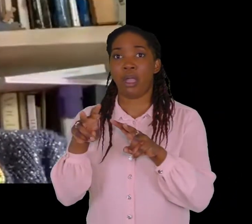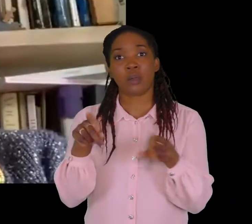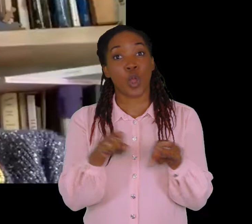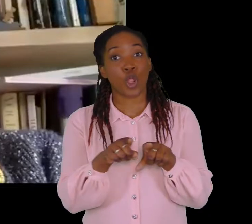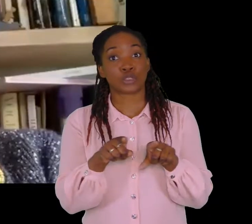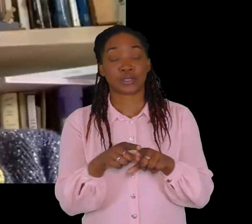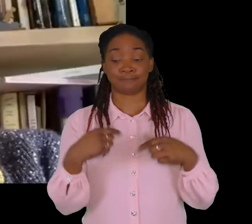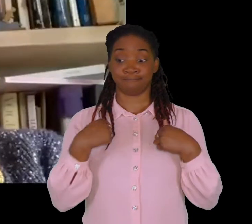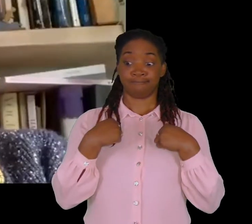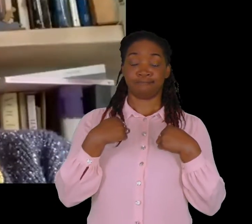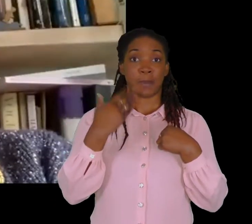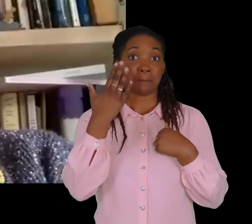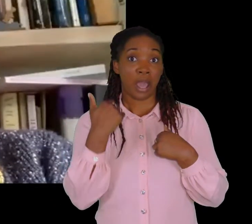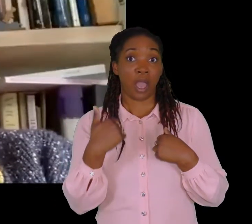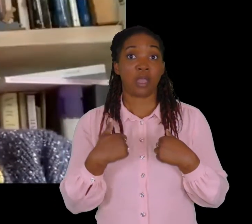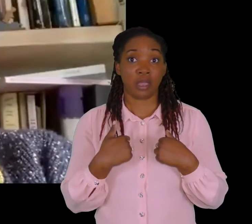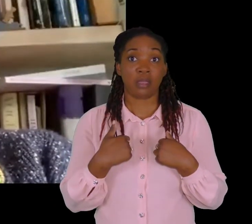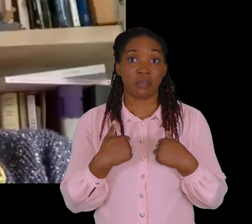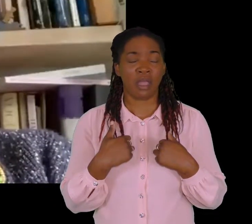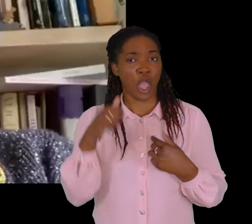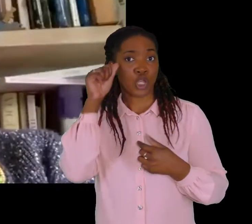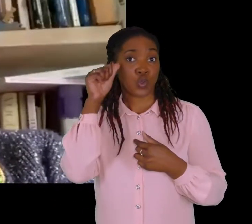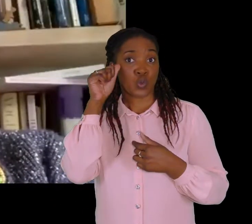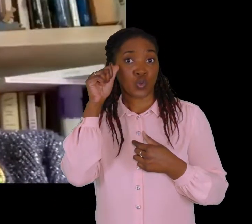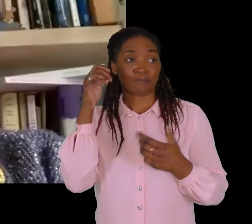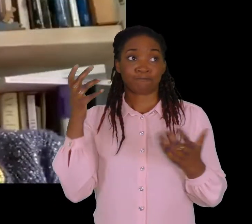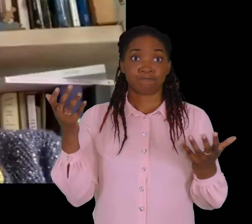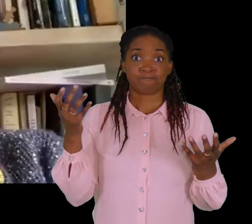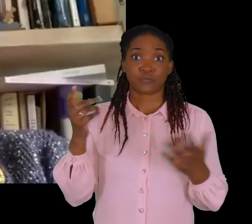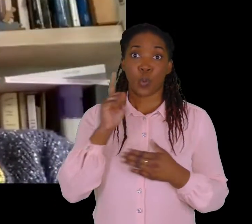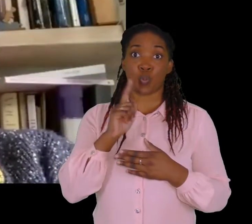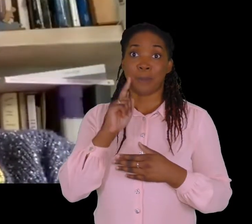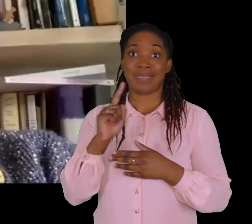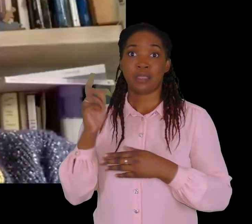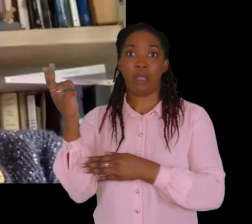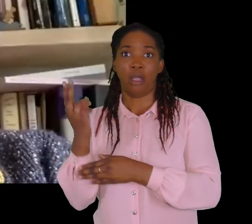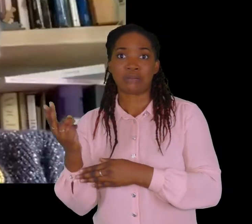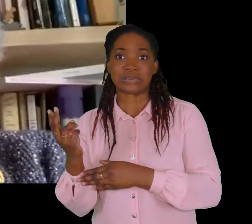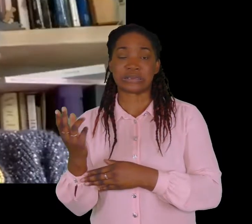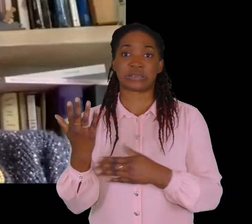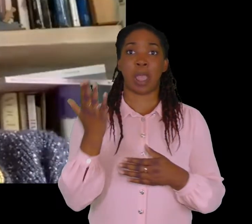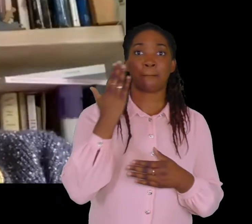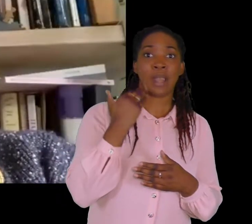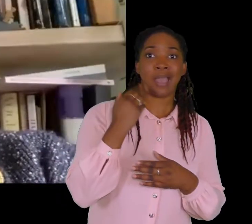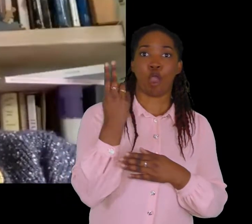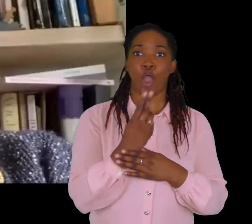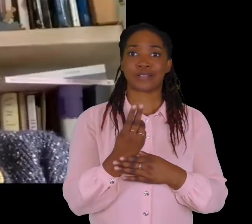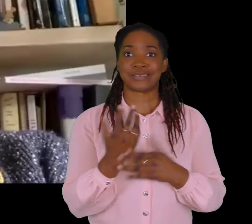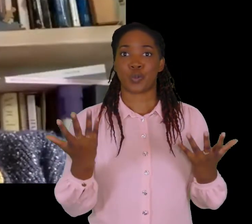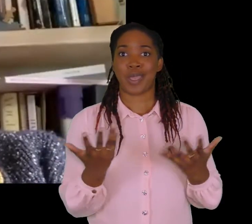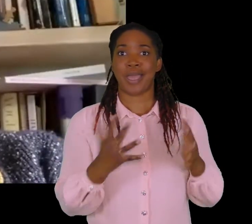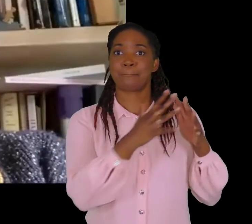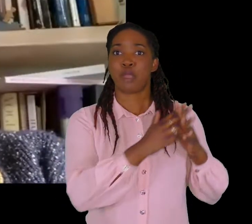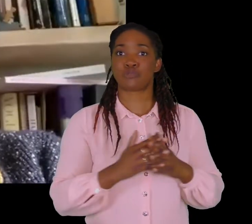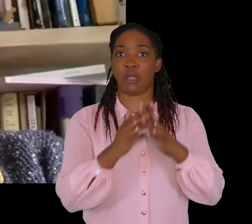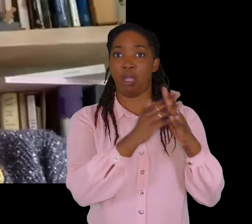being Black, I also knew about women artists and Black artists in the States.